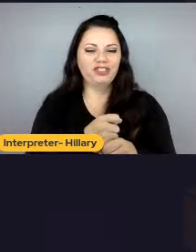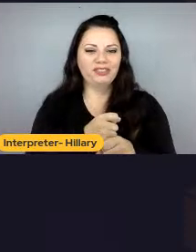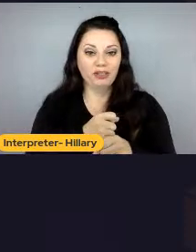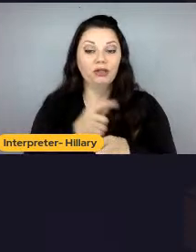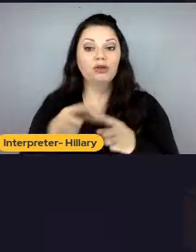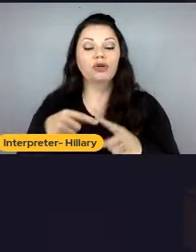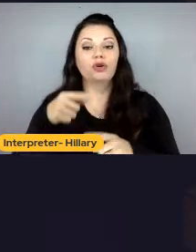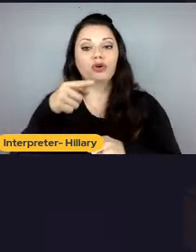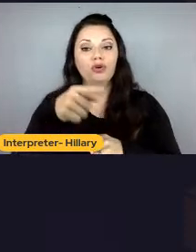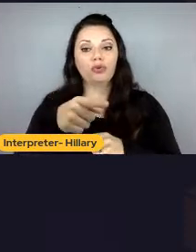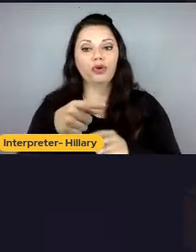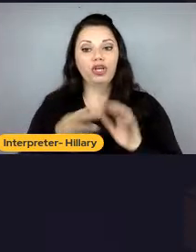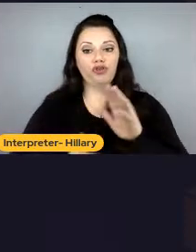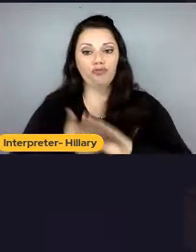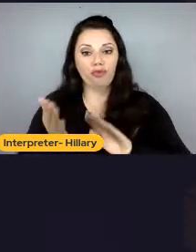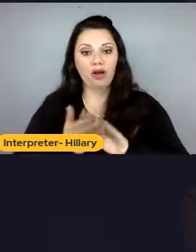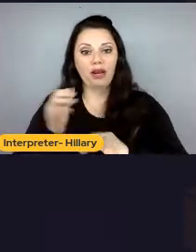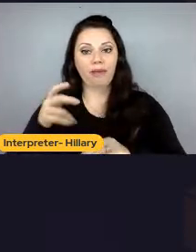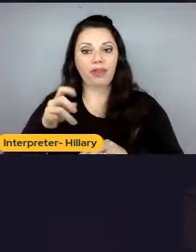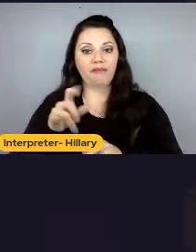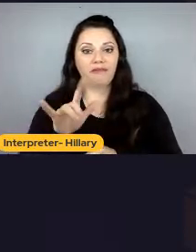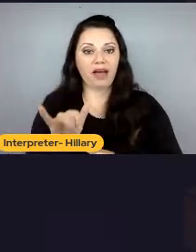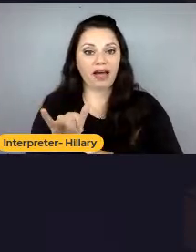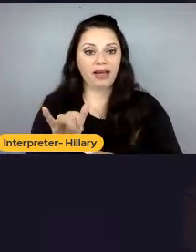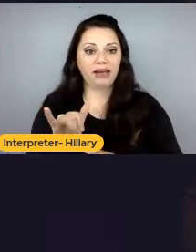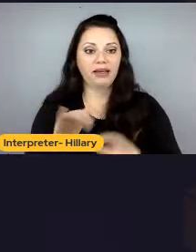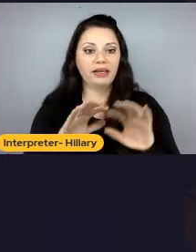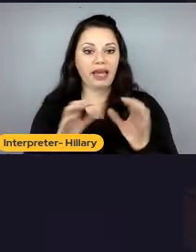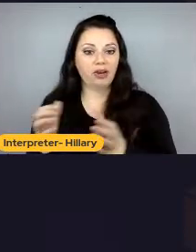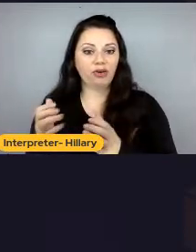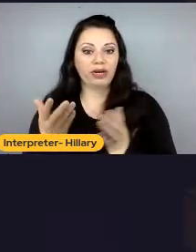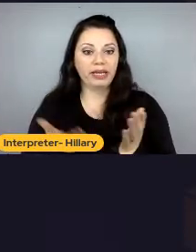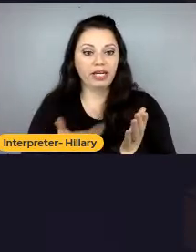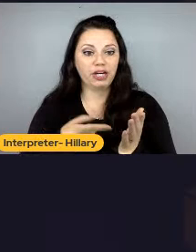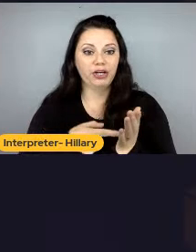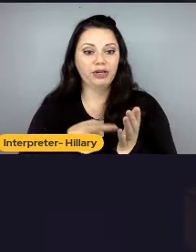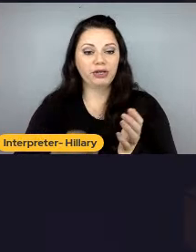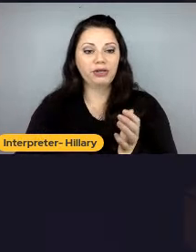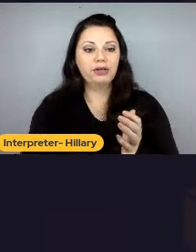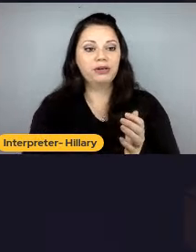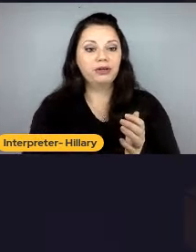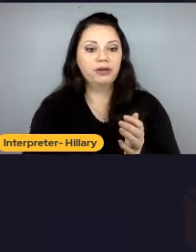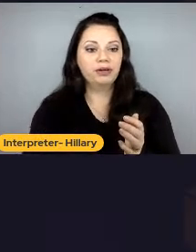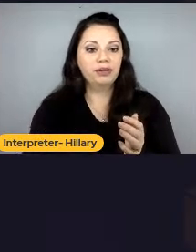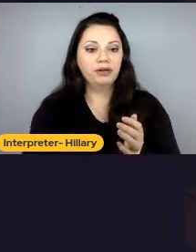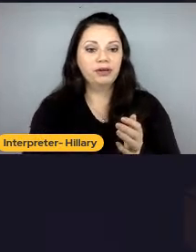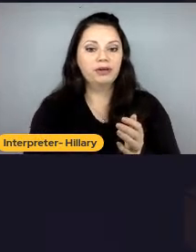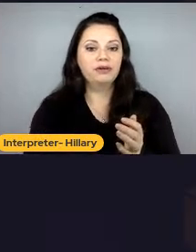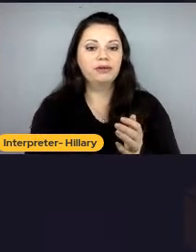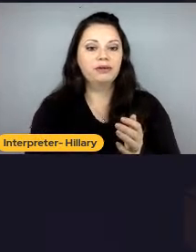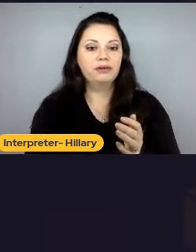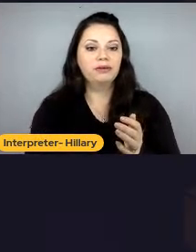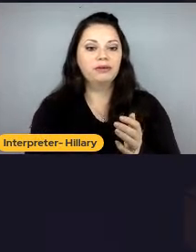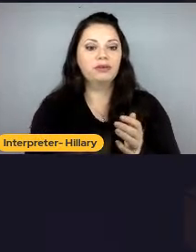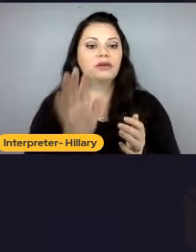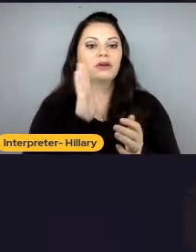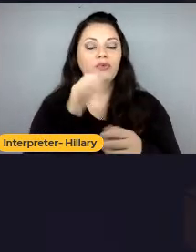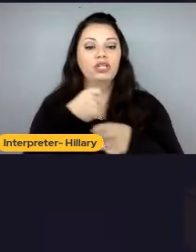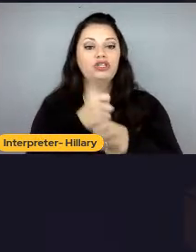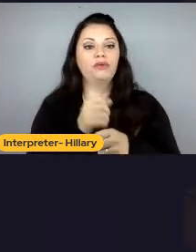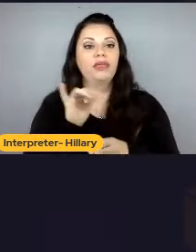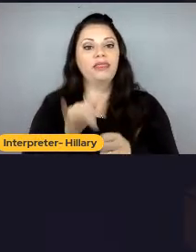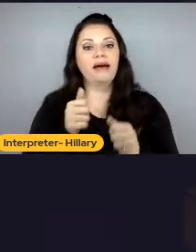When you run Amplify add category, auth here, the Amplify command line will generate the following structure.